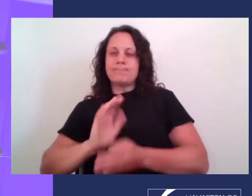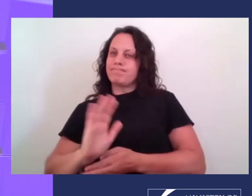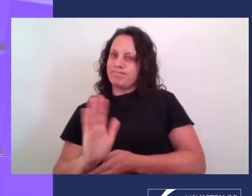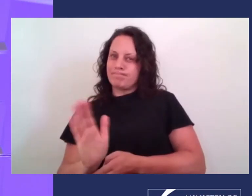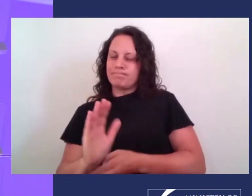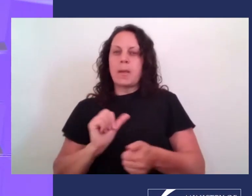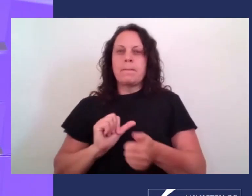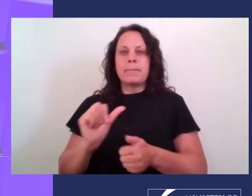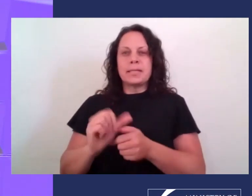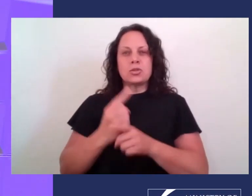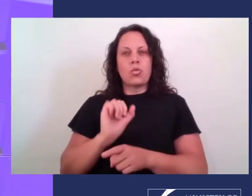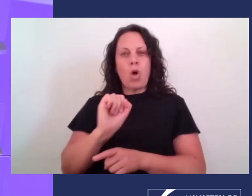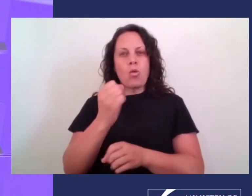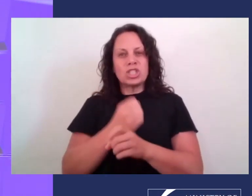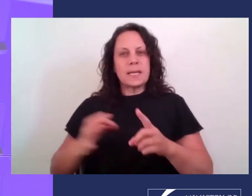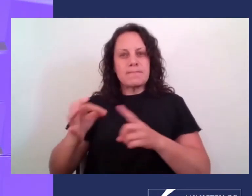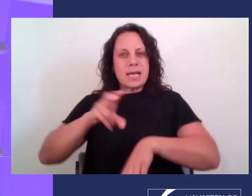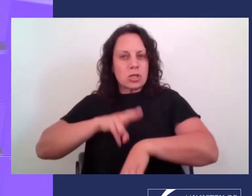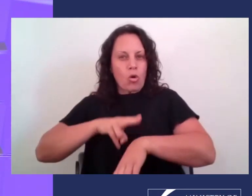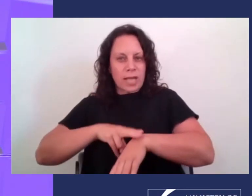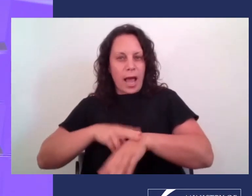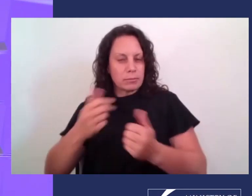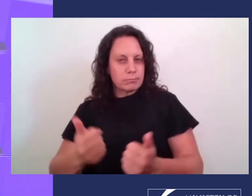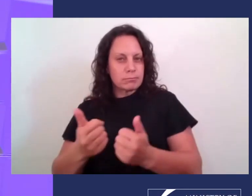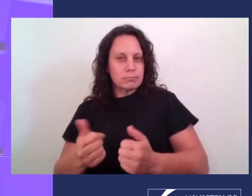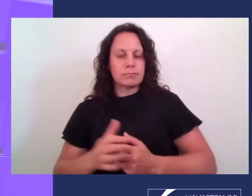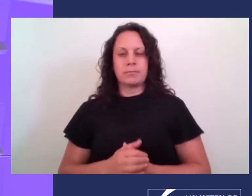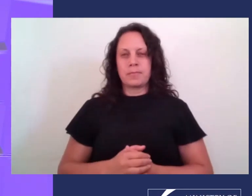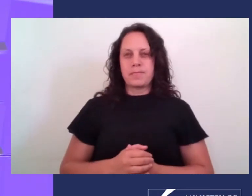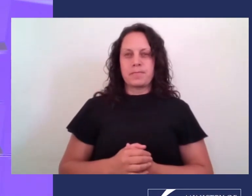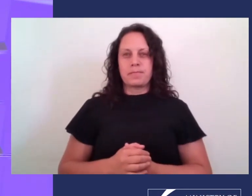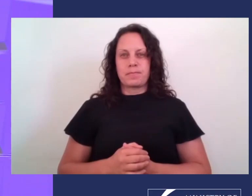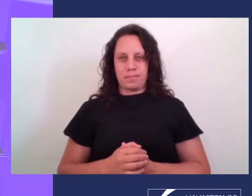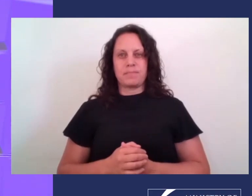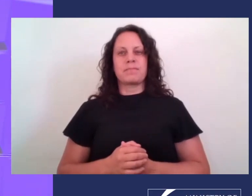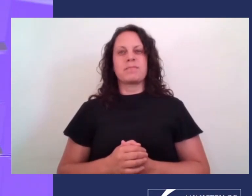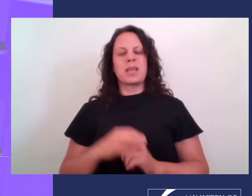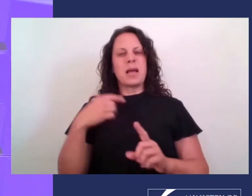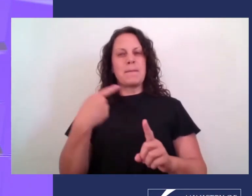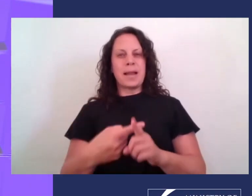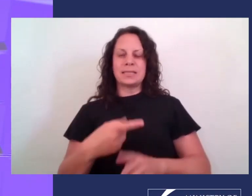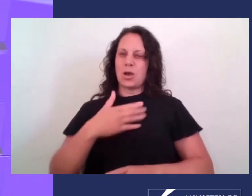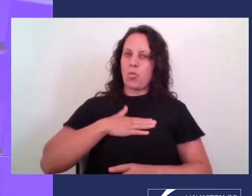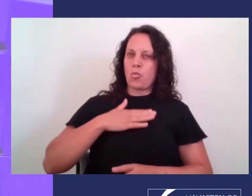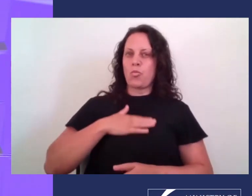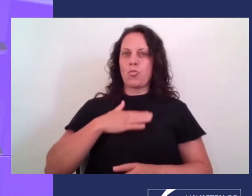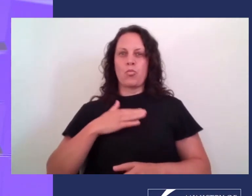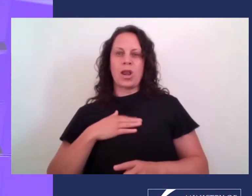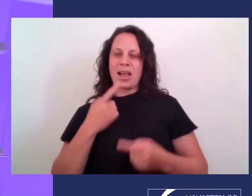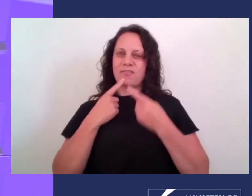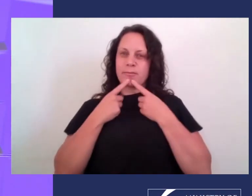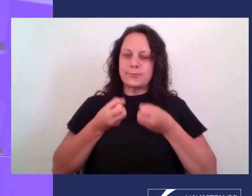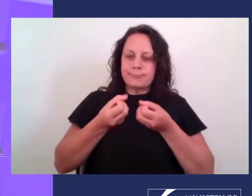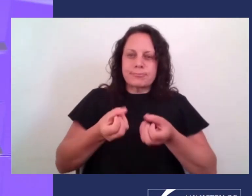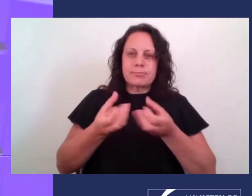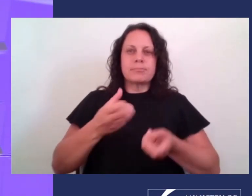talk to your GP or your family doctor about that. We also are aiming for informative, constructive and genuine questions, so